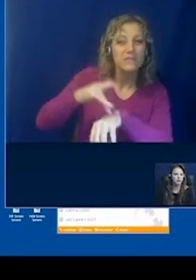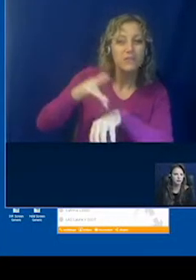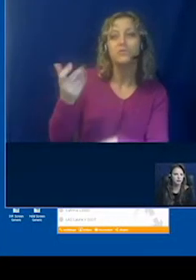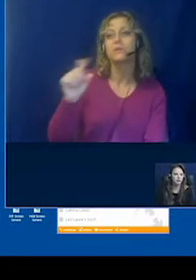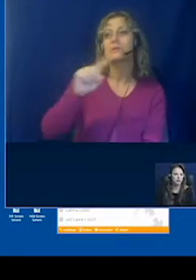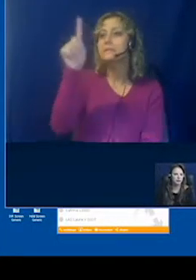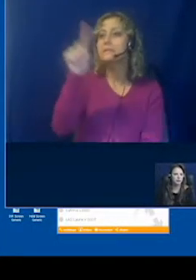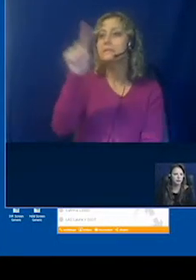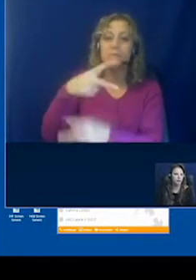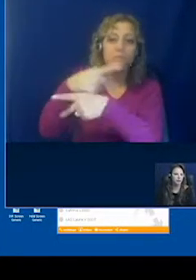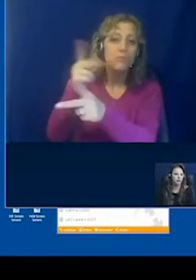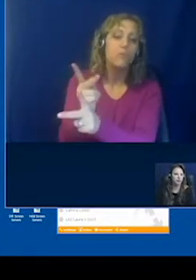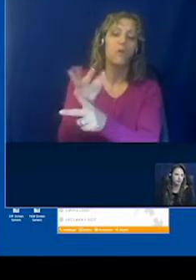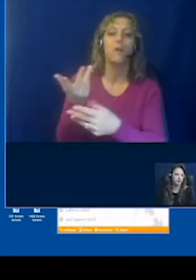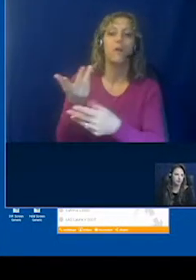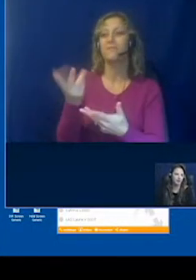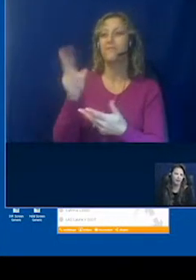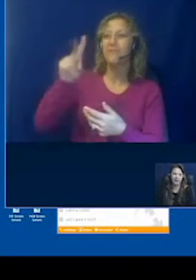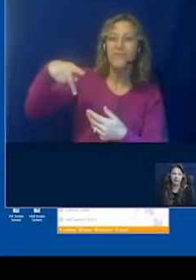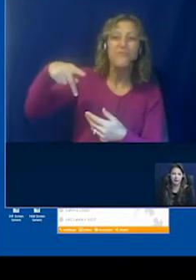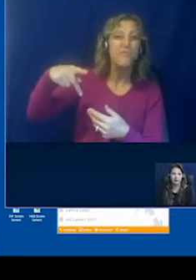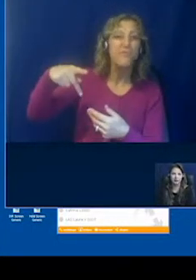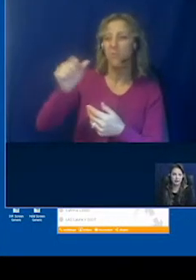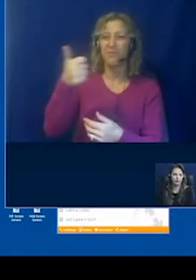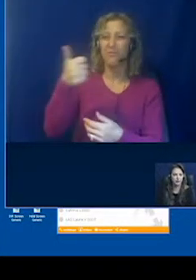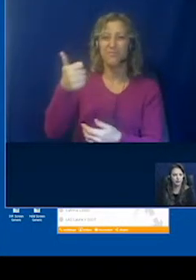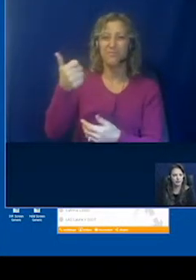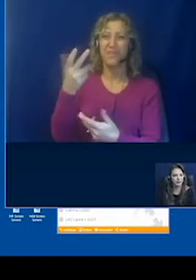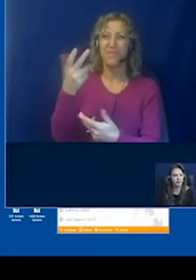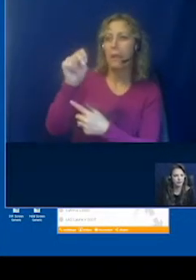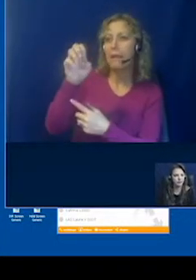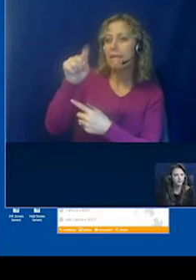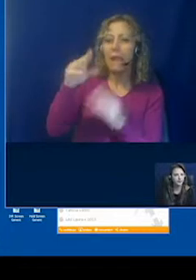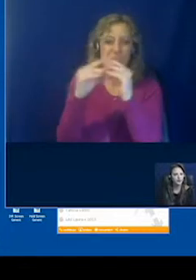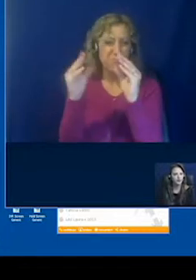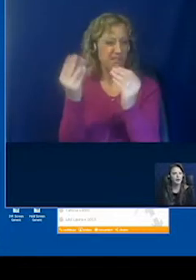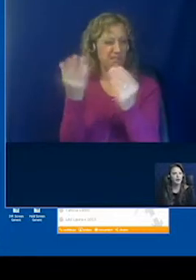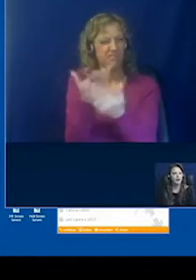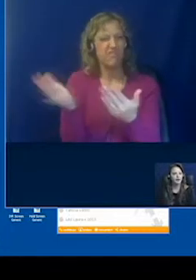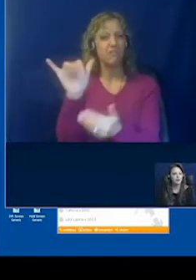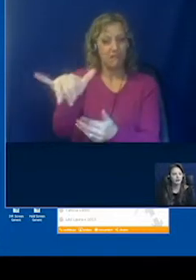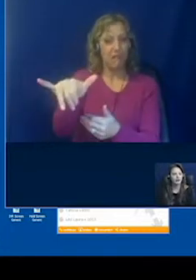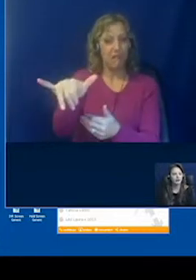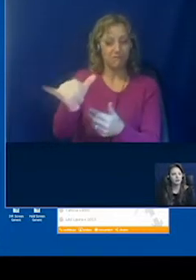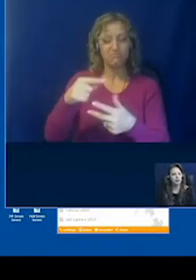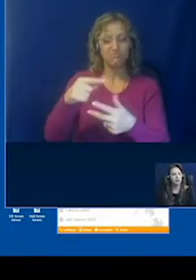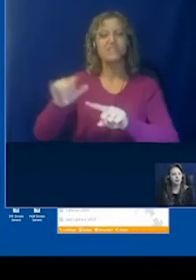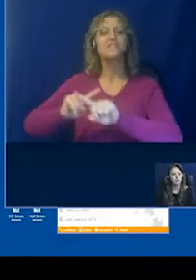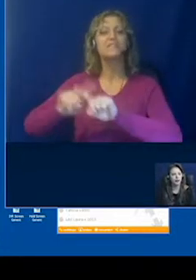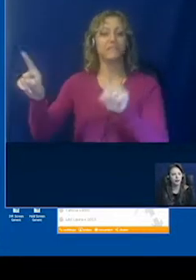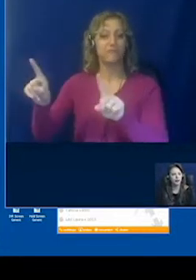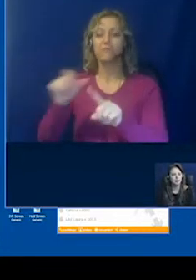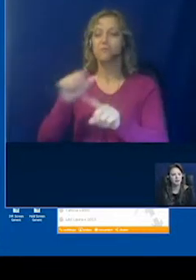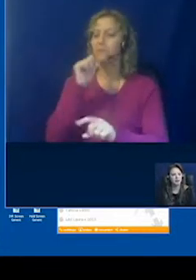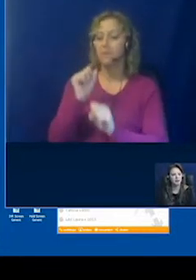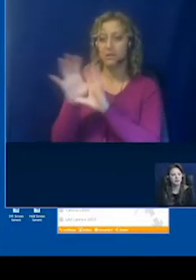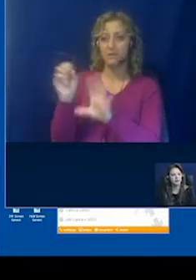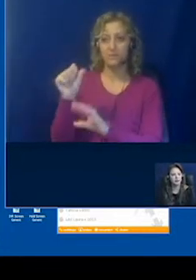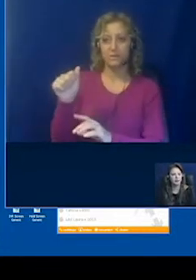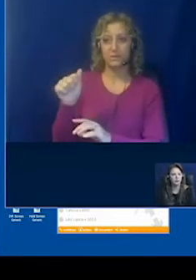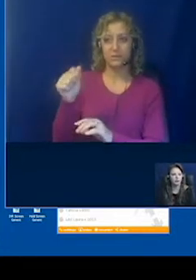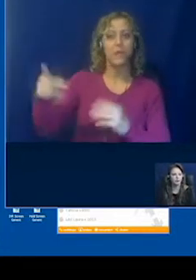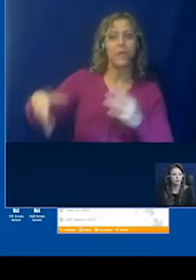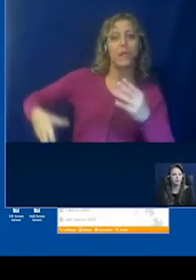Product, or other video like Net Meeting, things like that. And you have inserted them as a